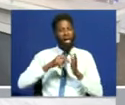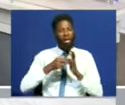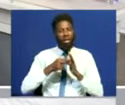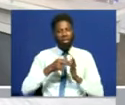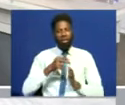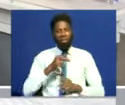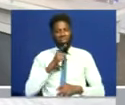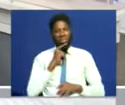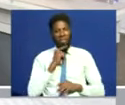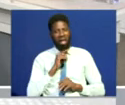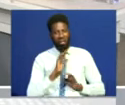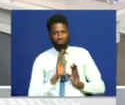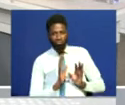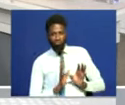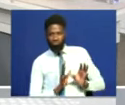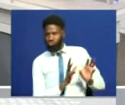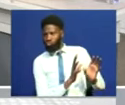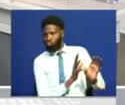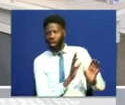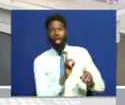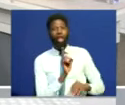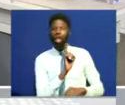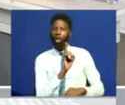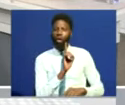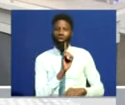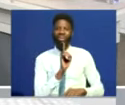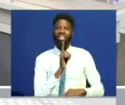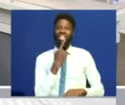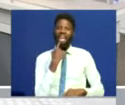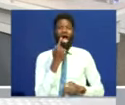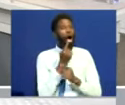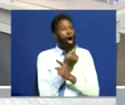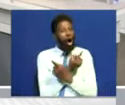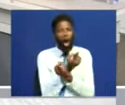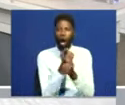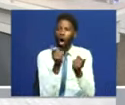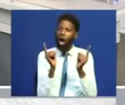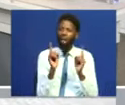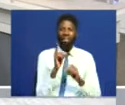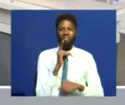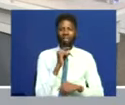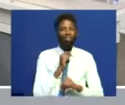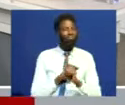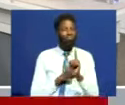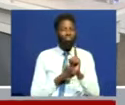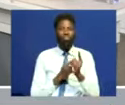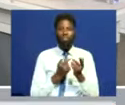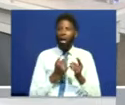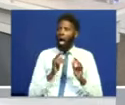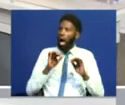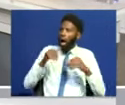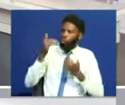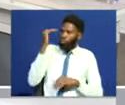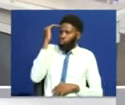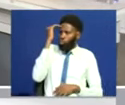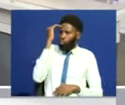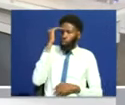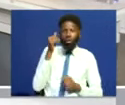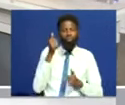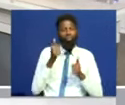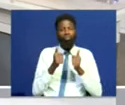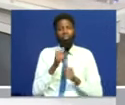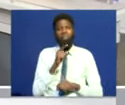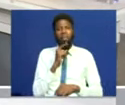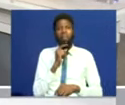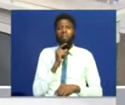us in solidarity. When we say not all men, actually, how do you say that? Mm-hmm. Not all men. How do we know which men are supposed to be